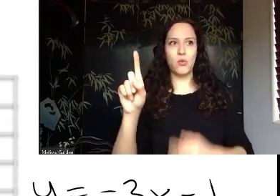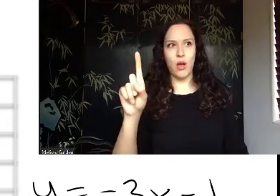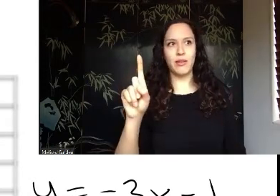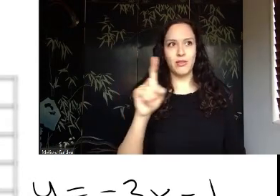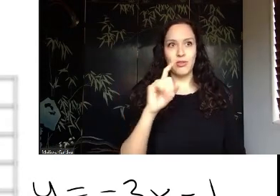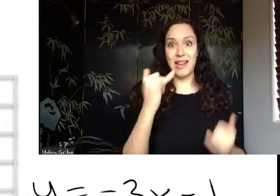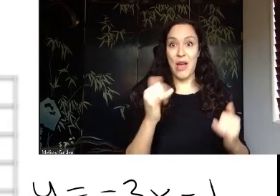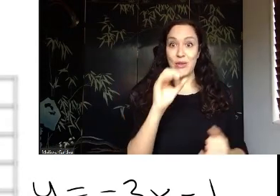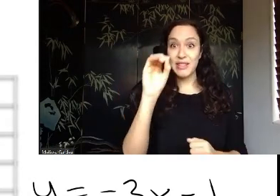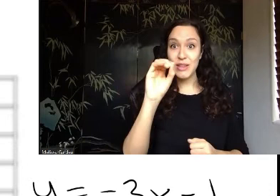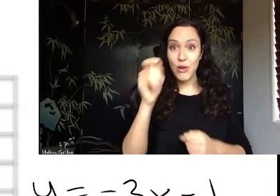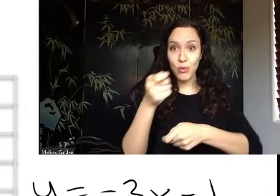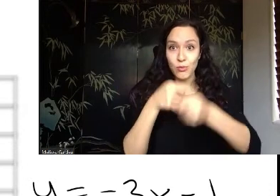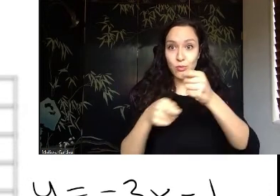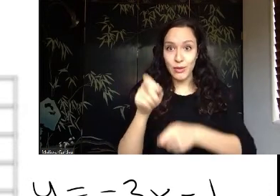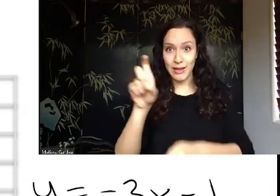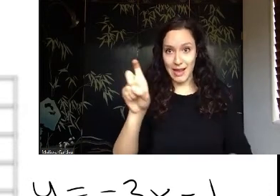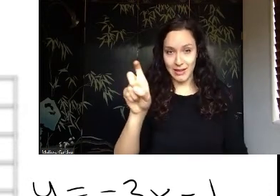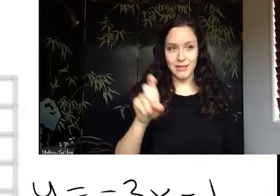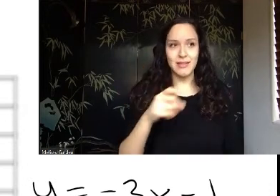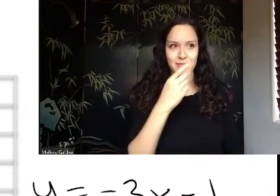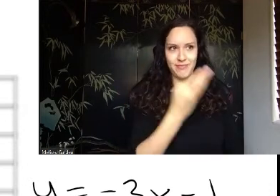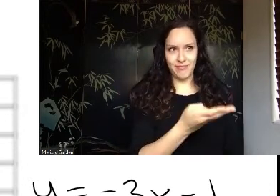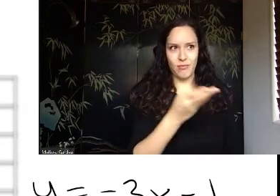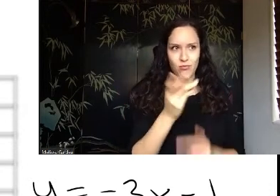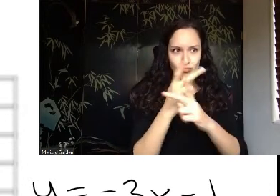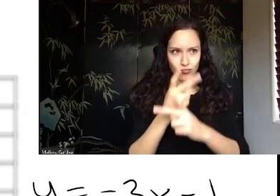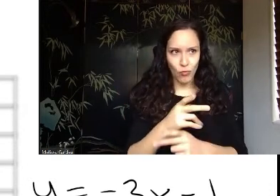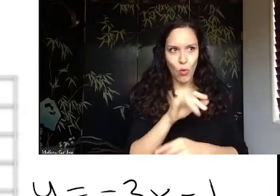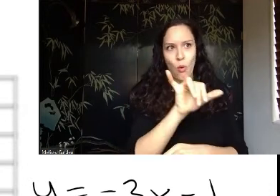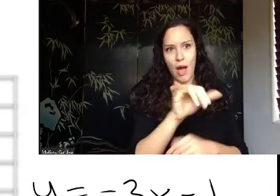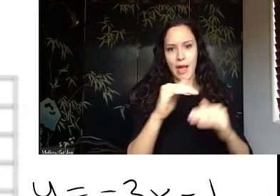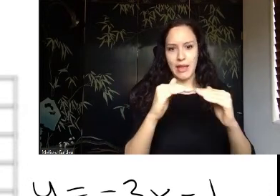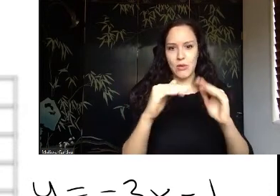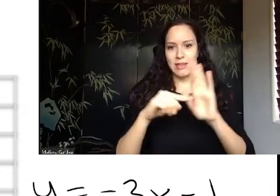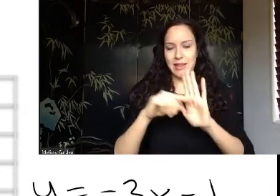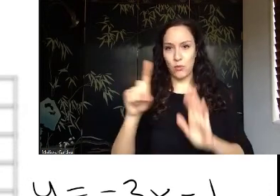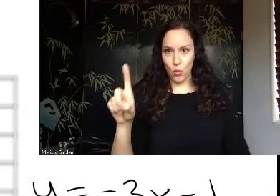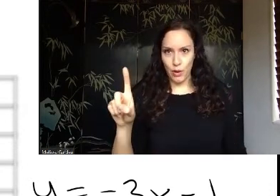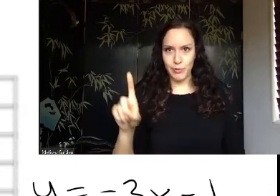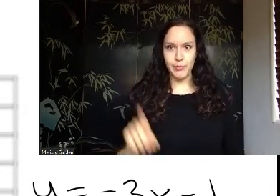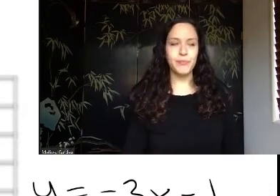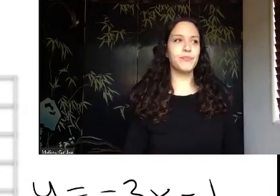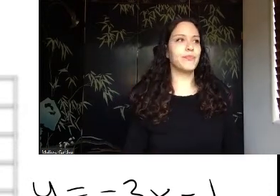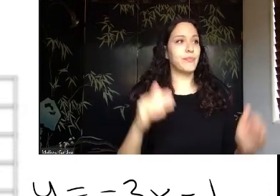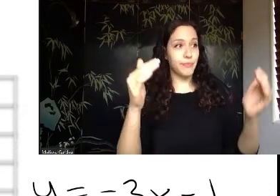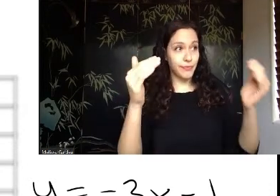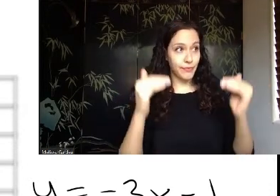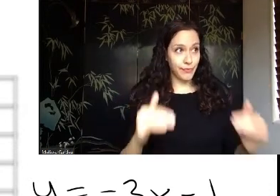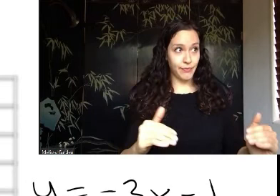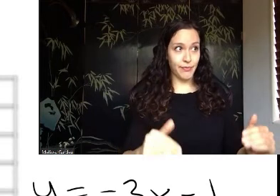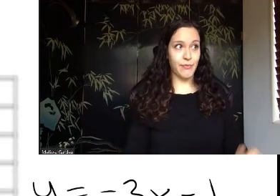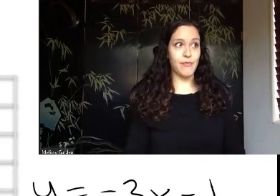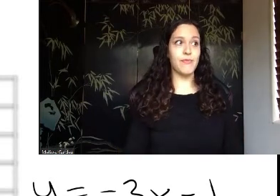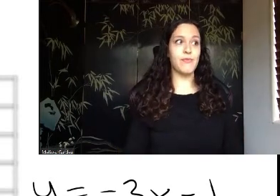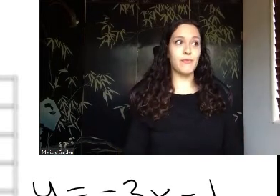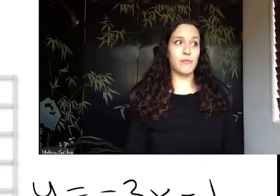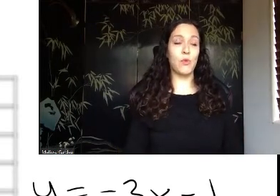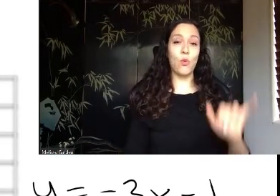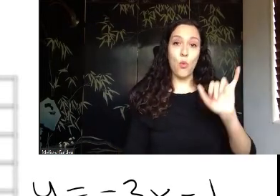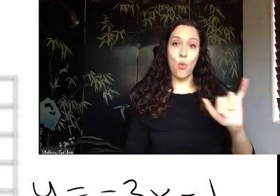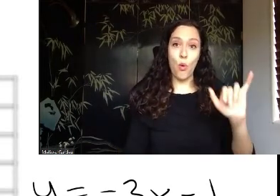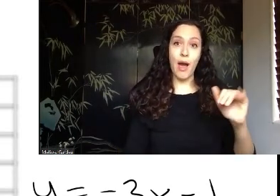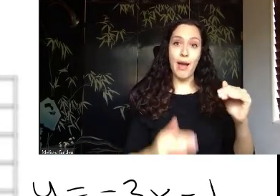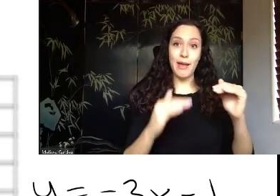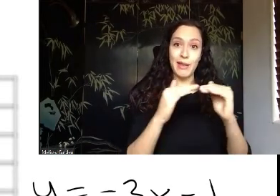1. Y equals -1. Next one. y equals